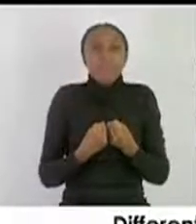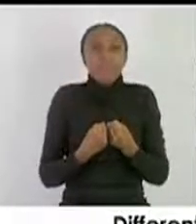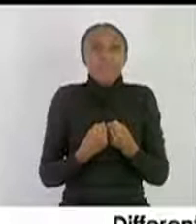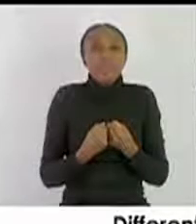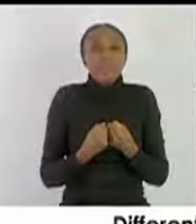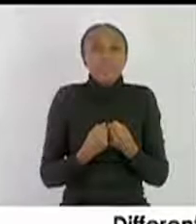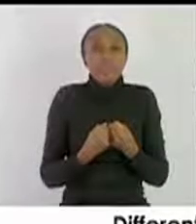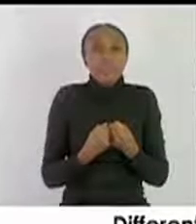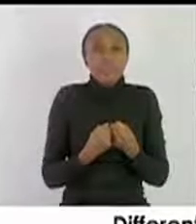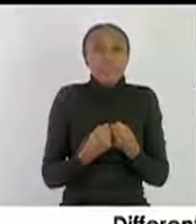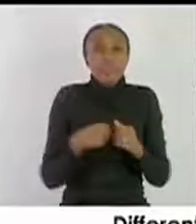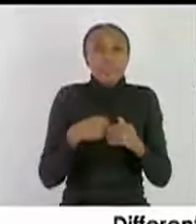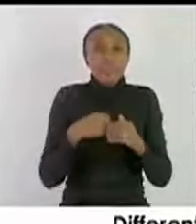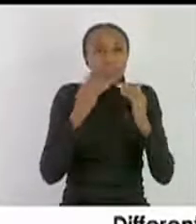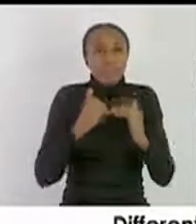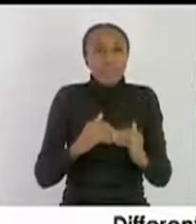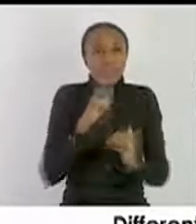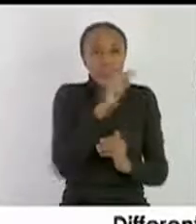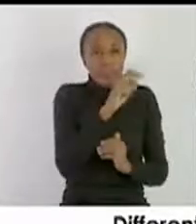injury.